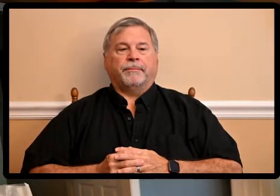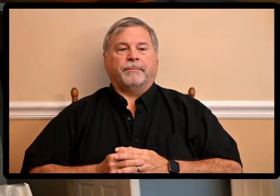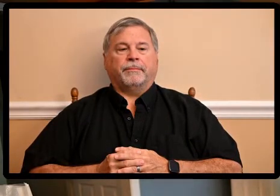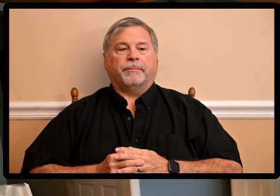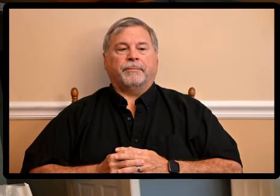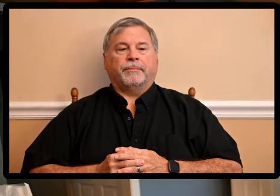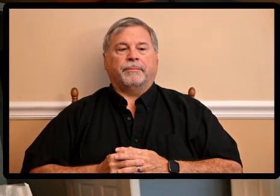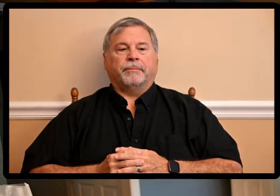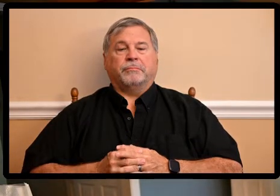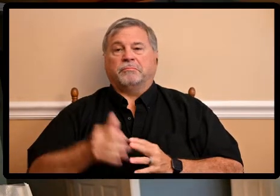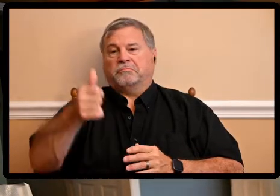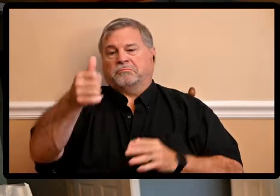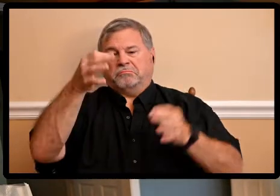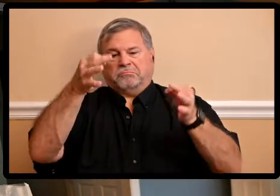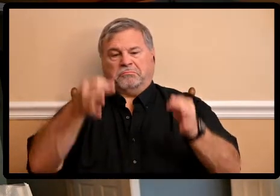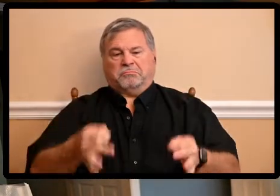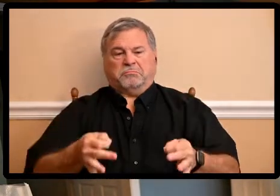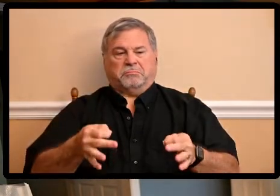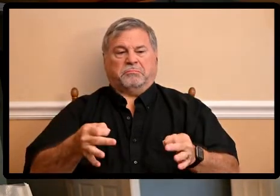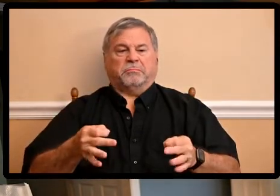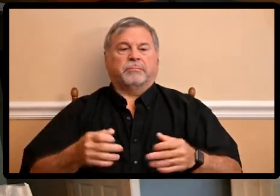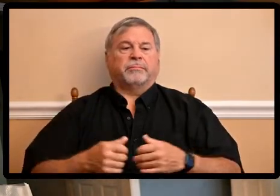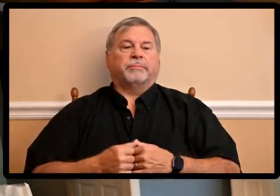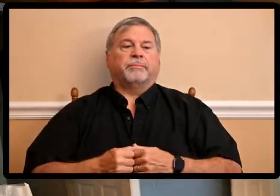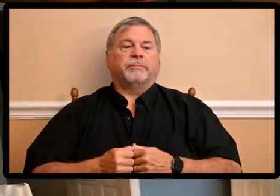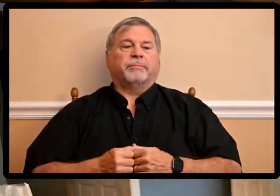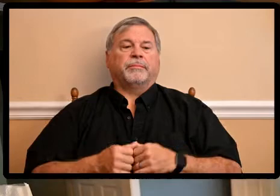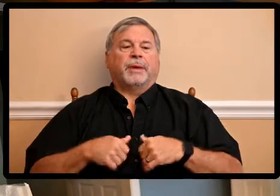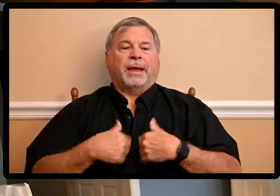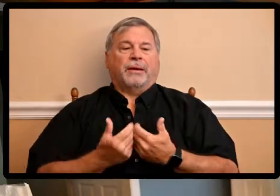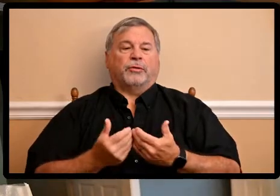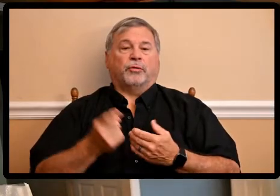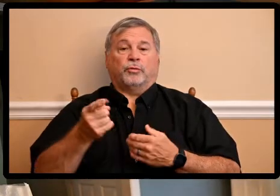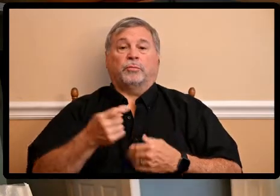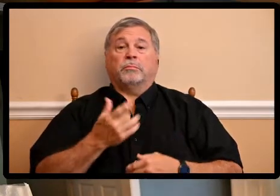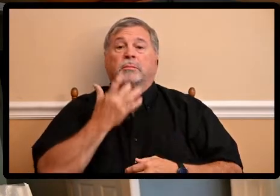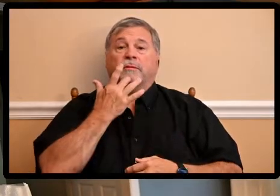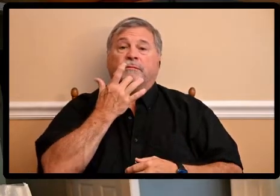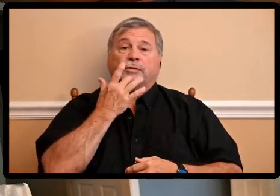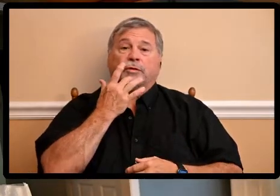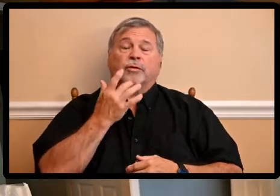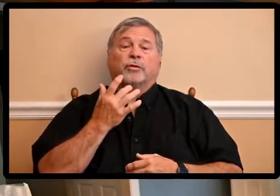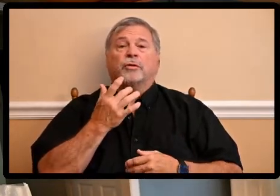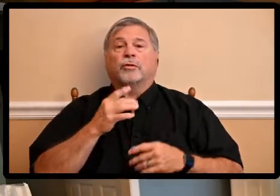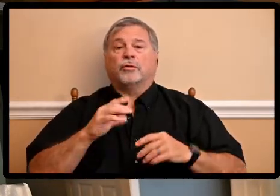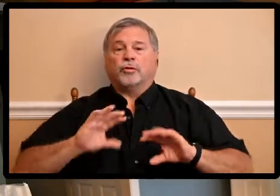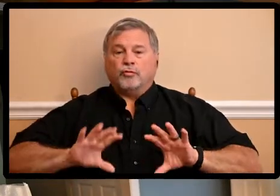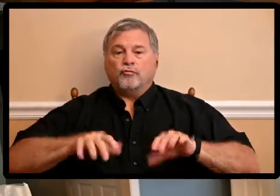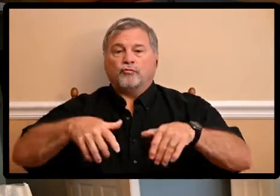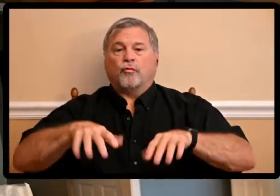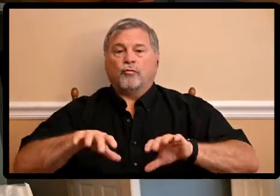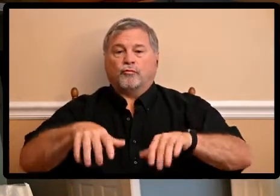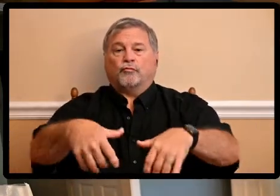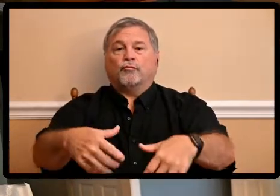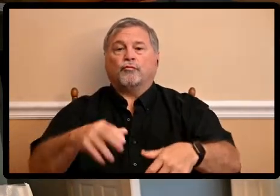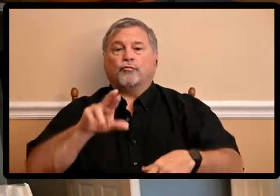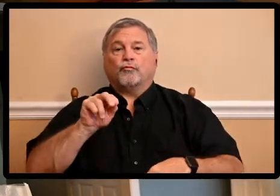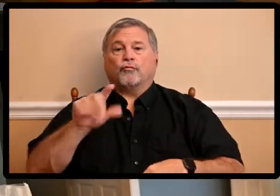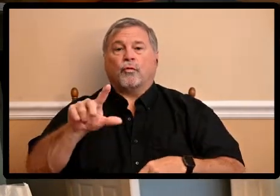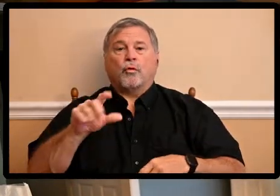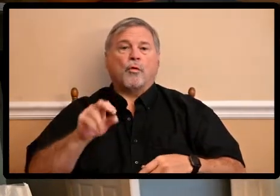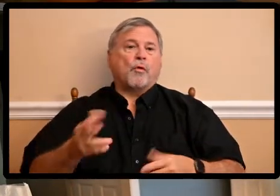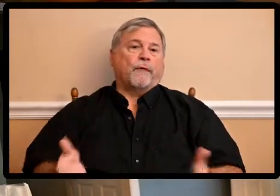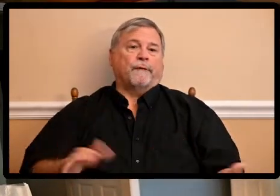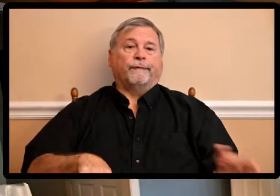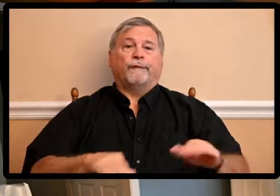It's up to you how you happen to like your strudel and how you like it rolled, or whether you just like it folded.